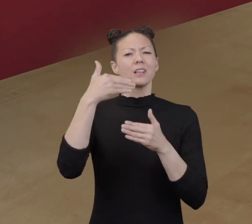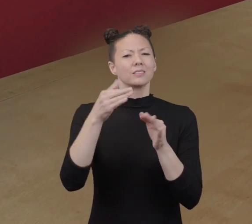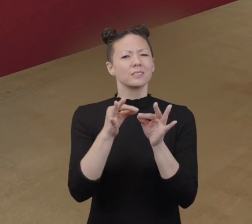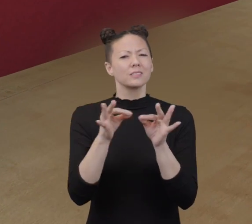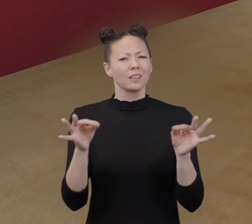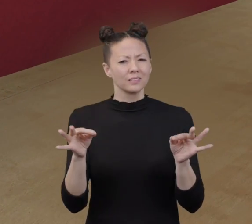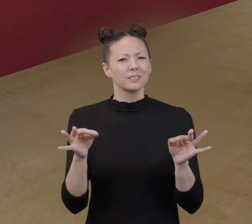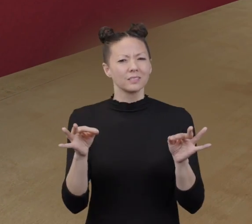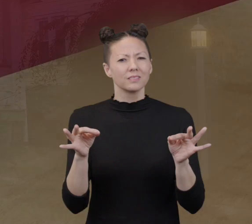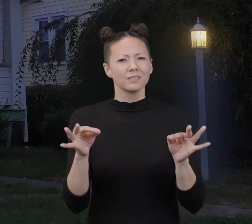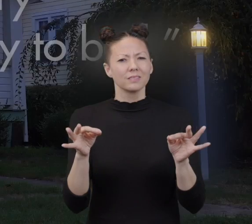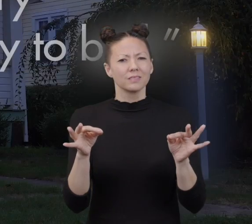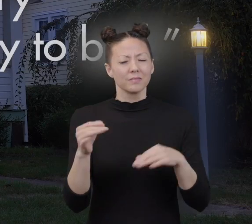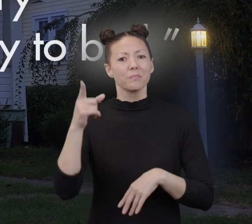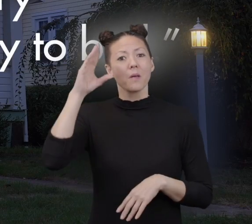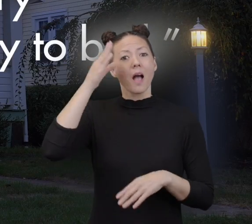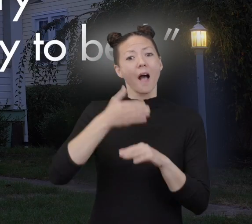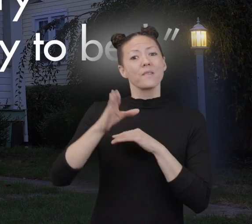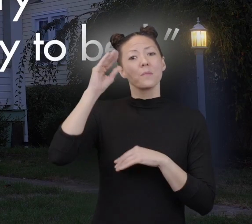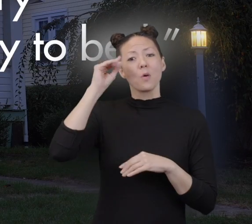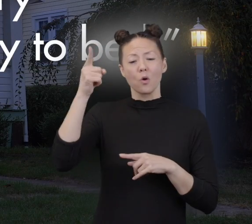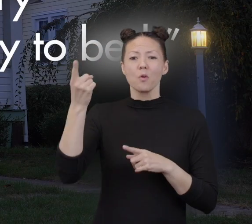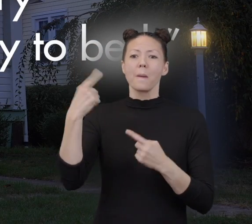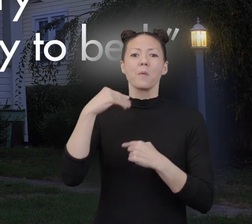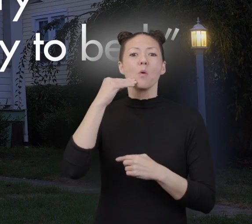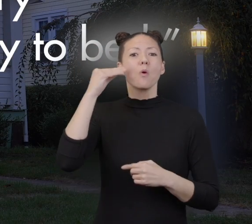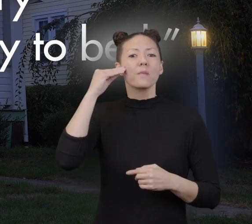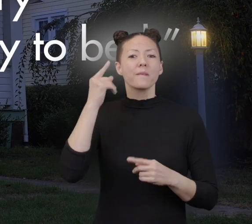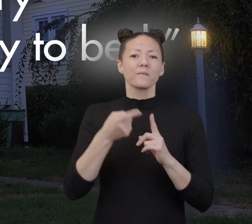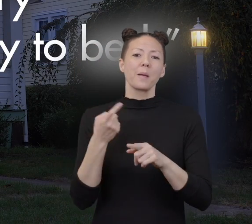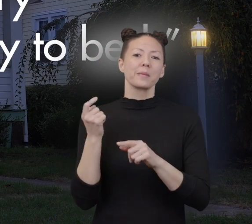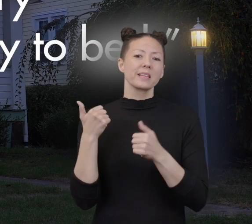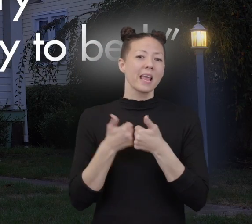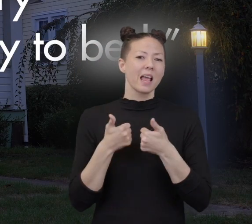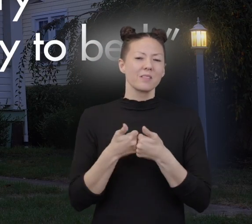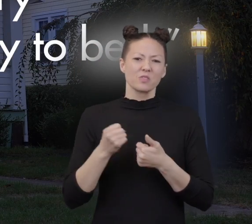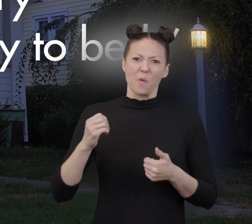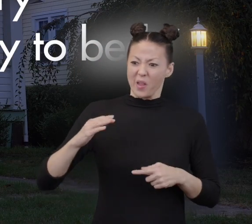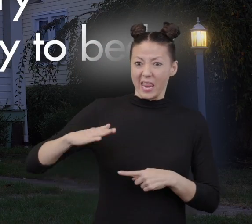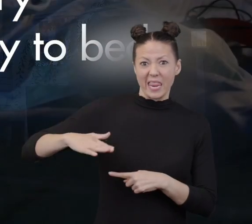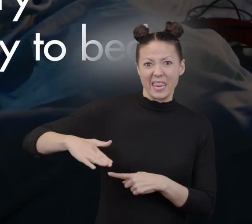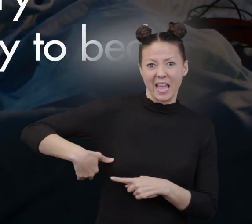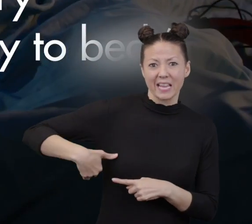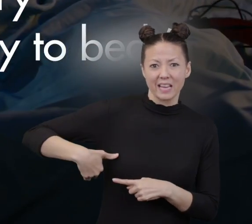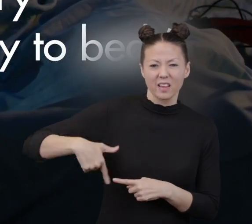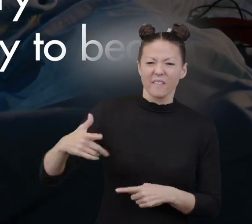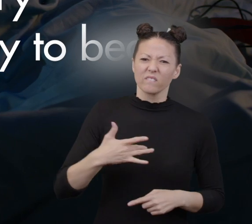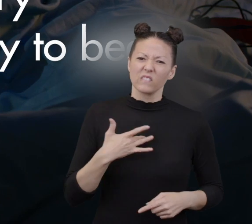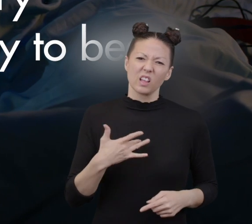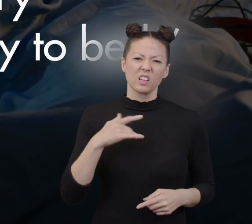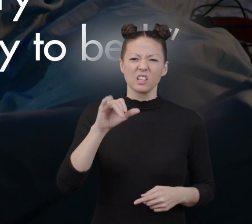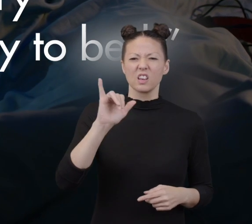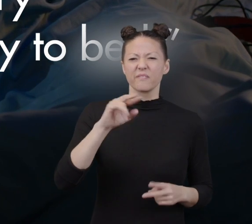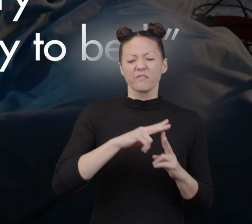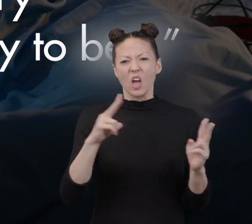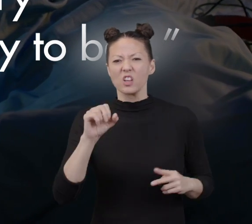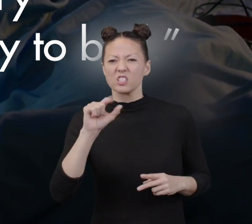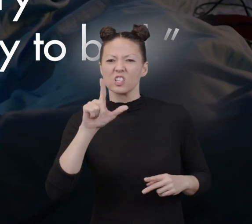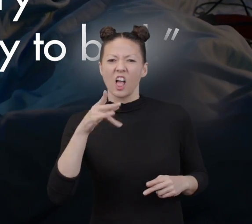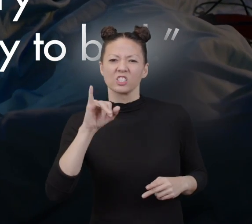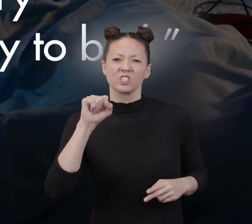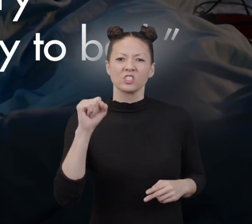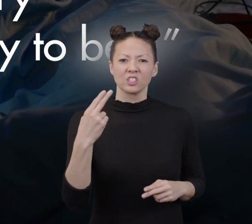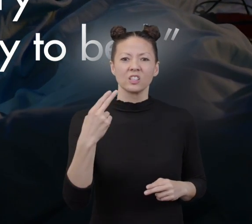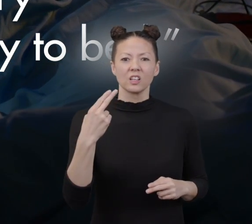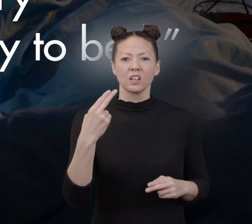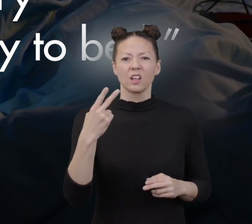sentence. After the boy returned home from the game so late, he felt very sluggish and went